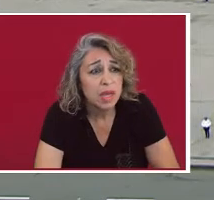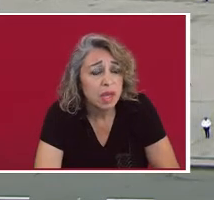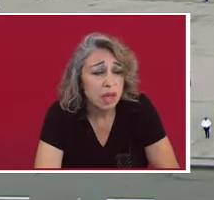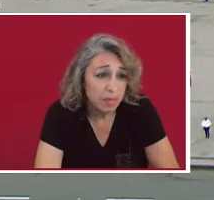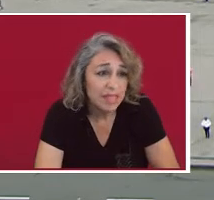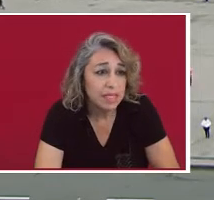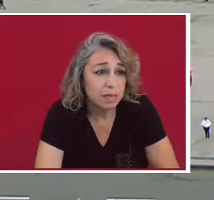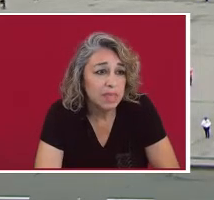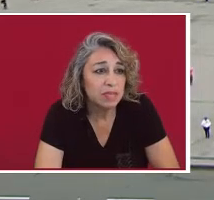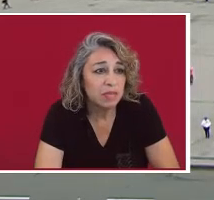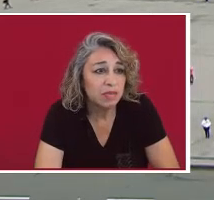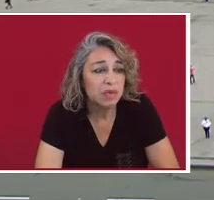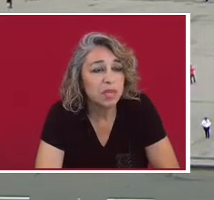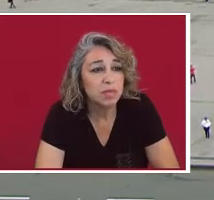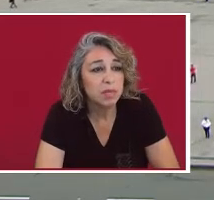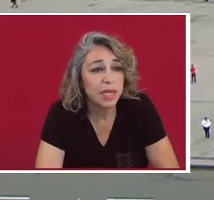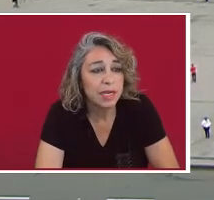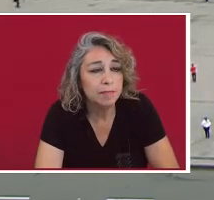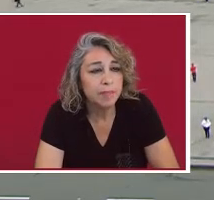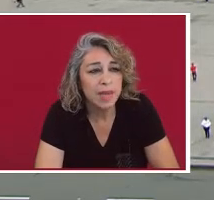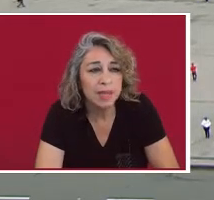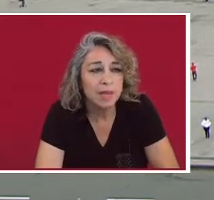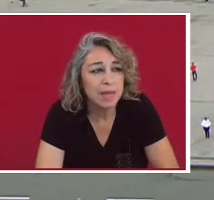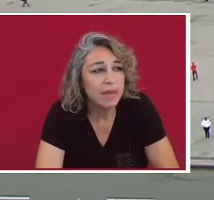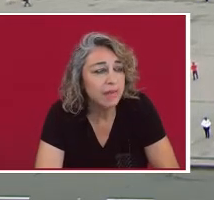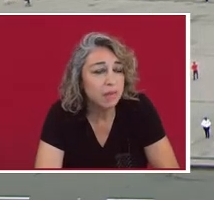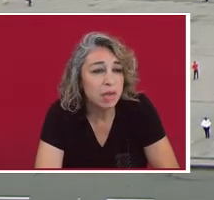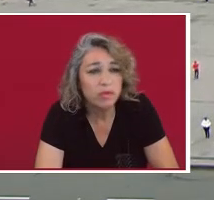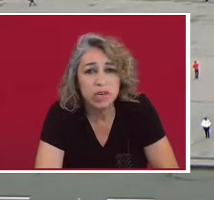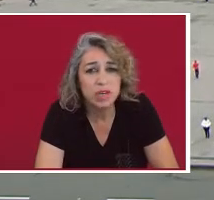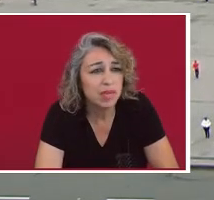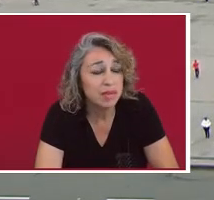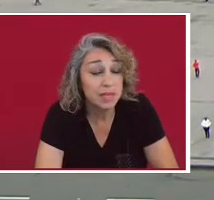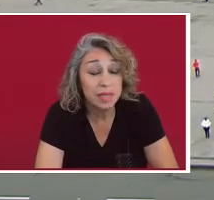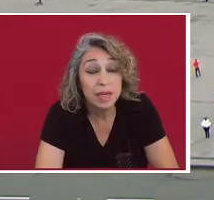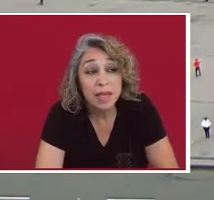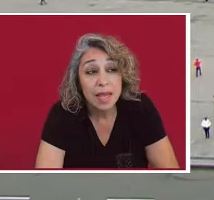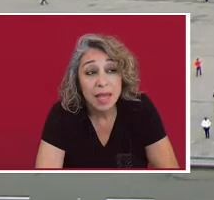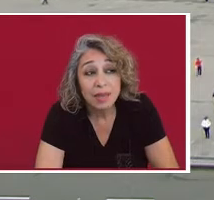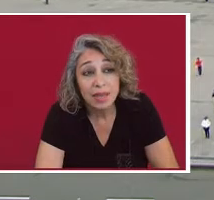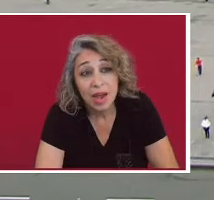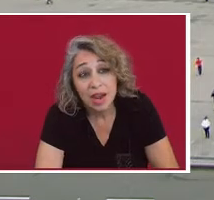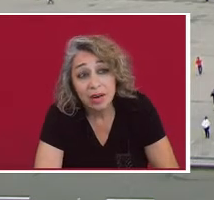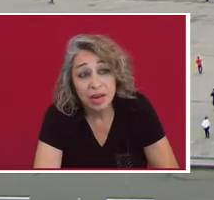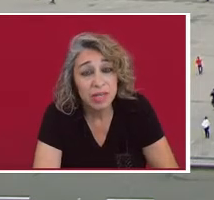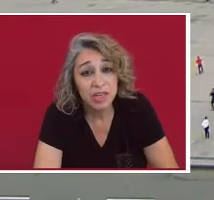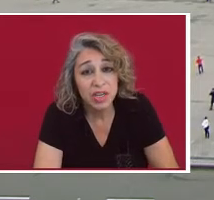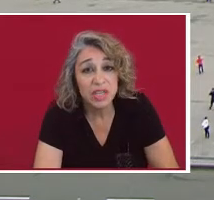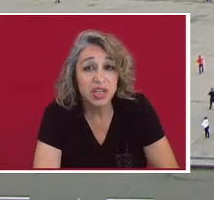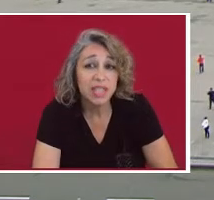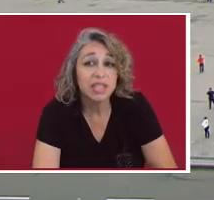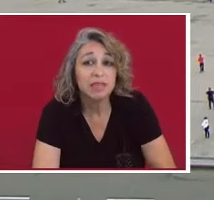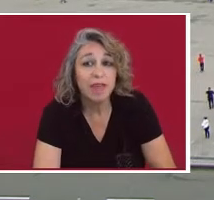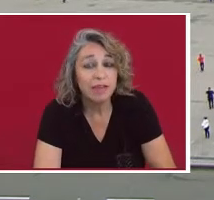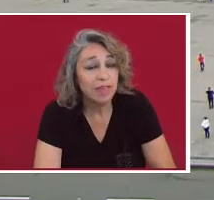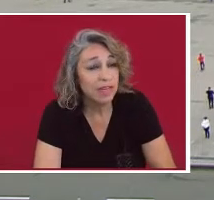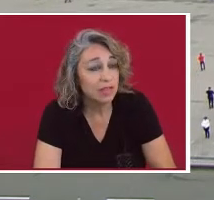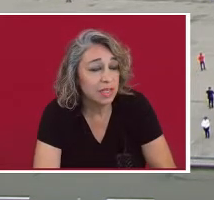of the Mexican pesos, of course, but it might even be over $2,000 and the higher level education